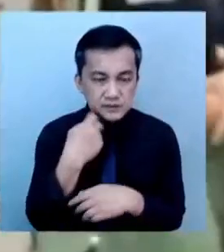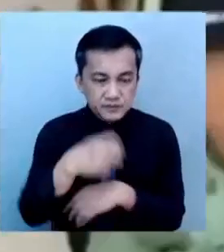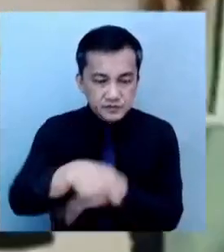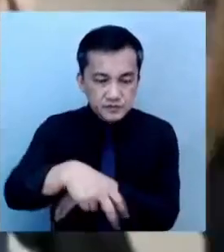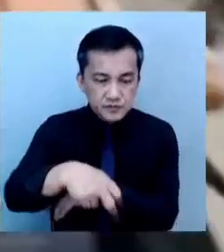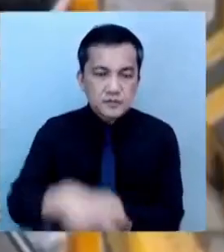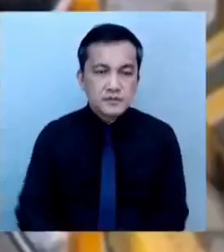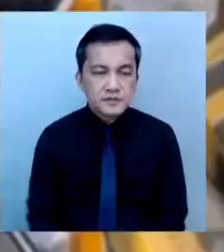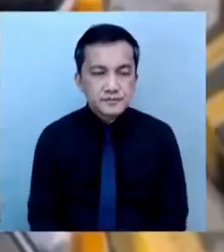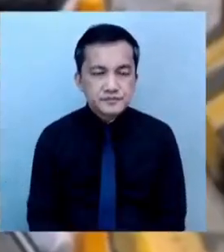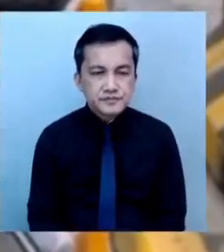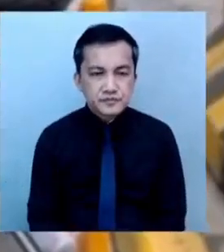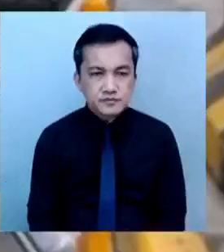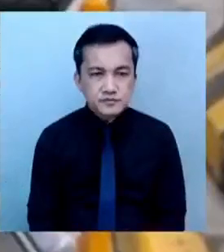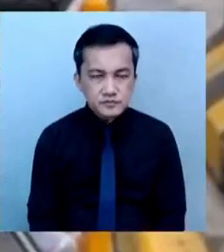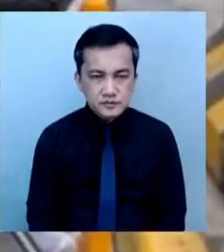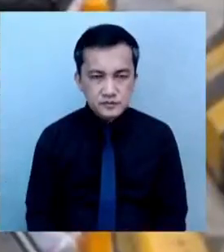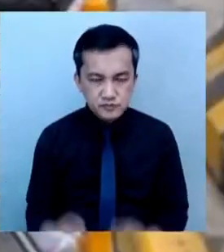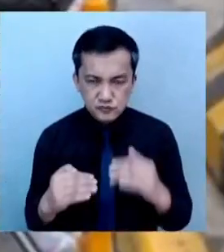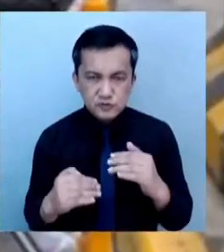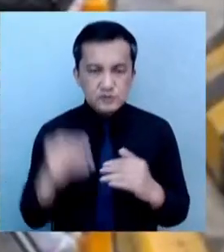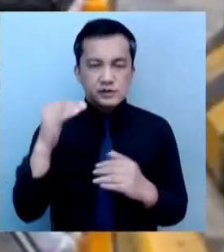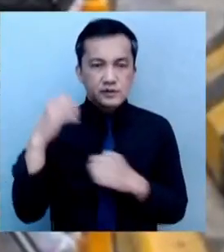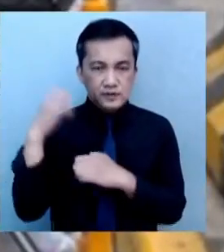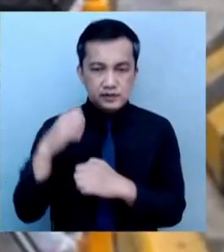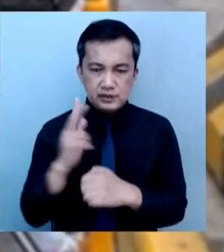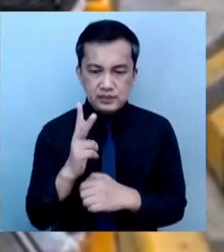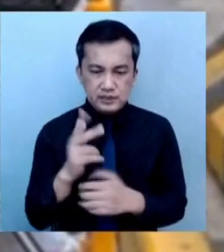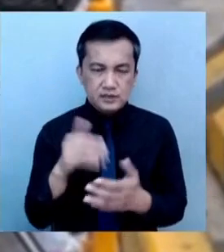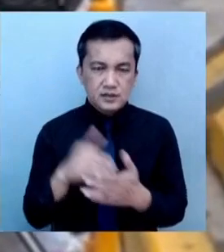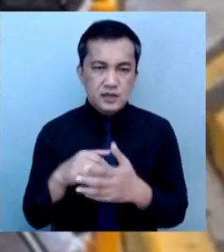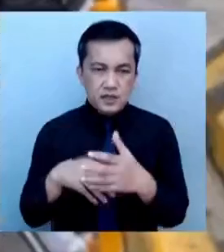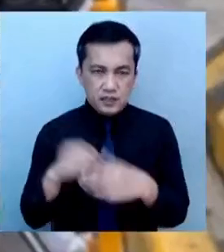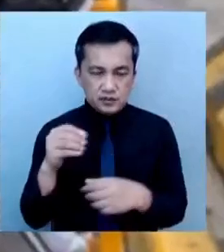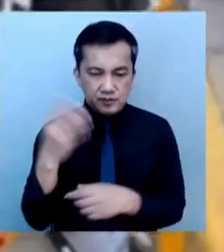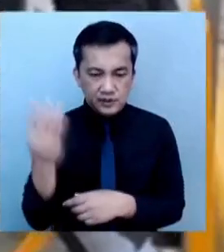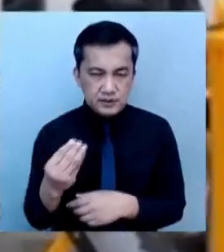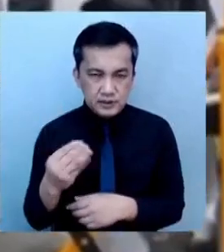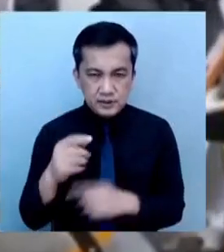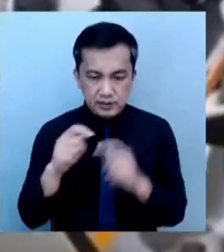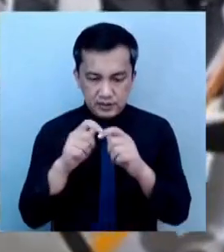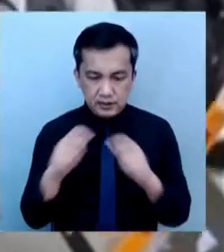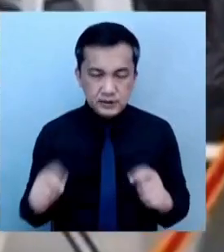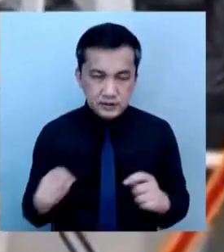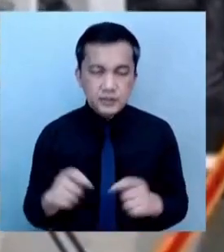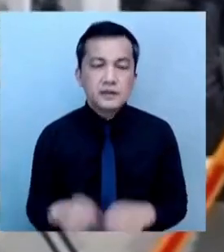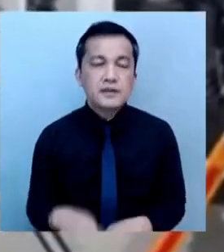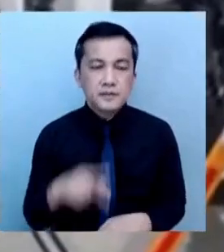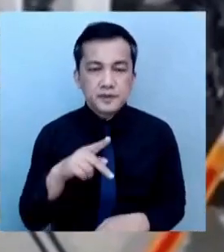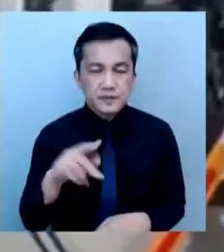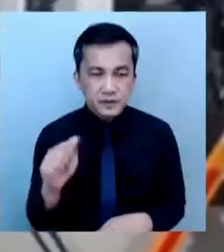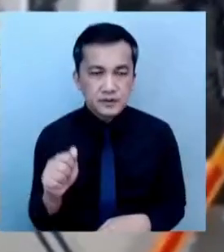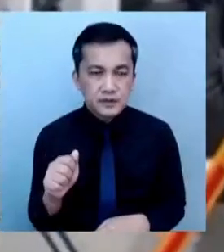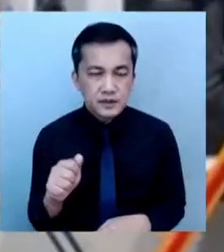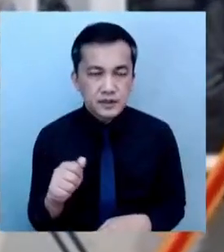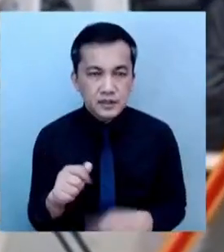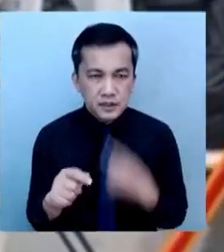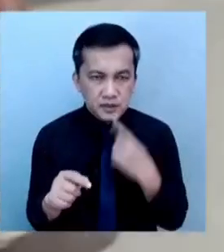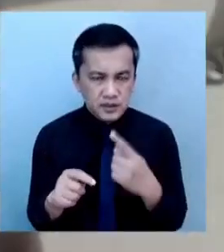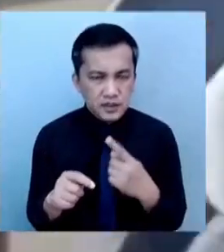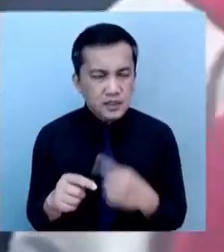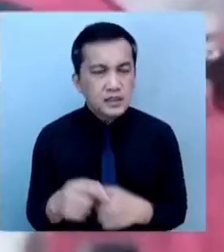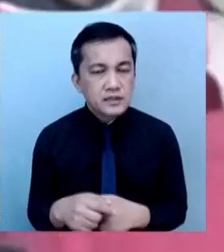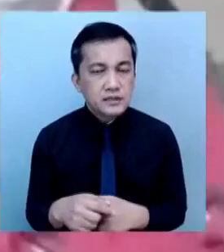and is expected to reach 30,000 outside the Batangas passenger terminal. PPA Batangas has placed chairs and tents